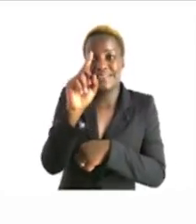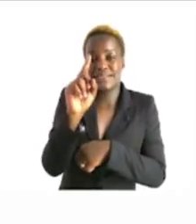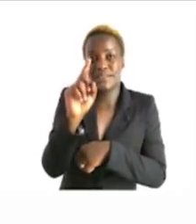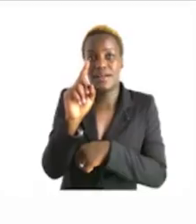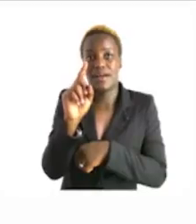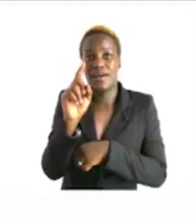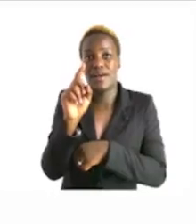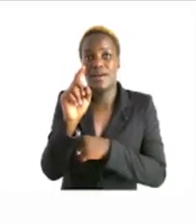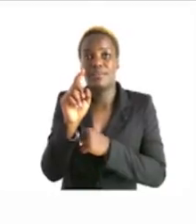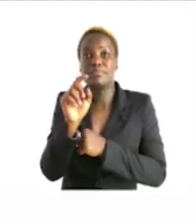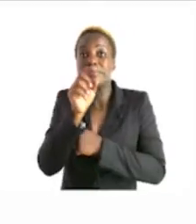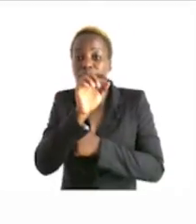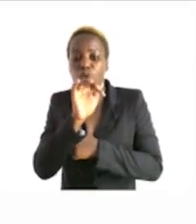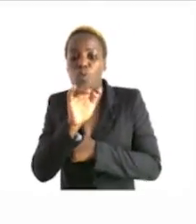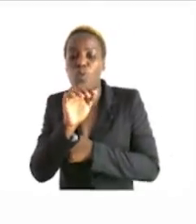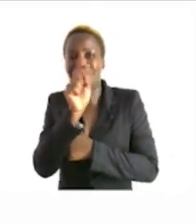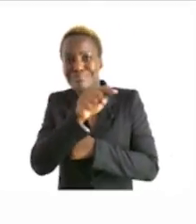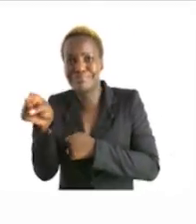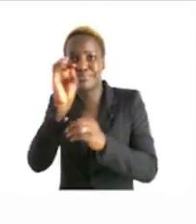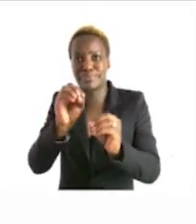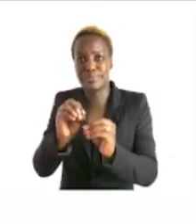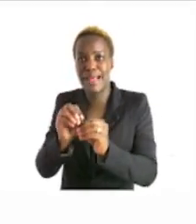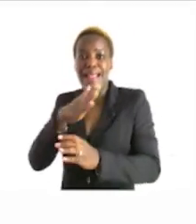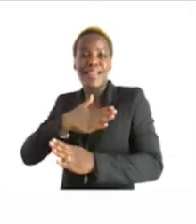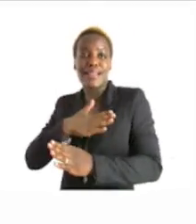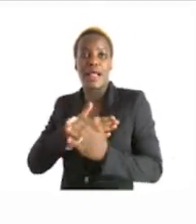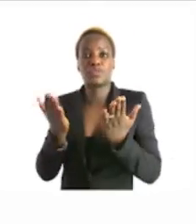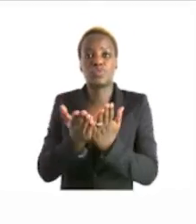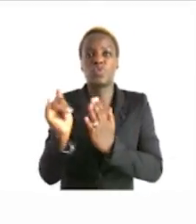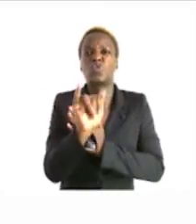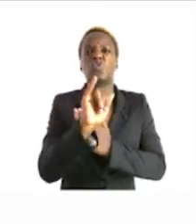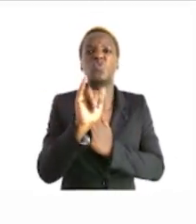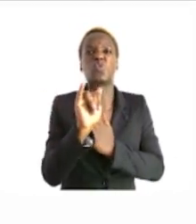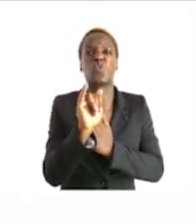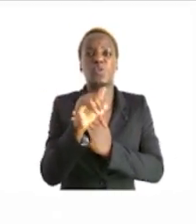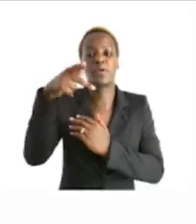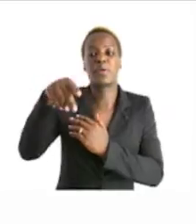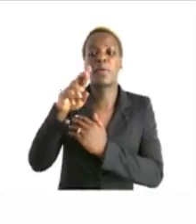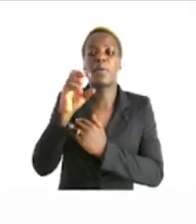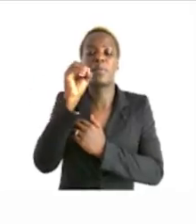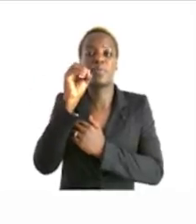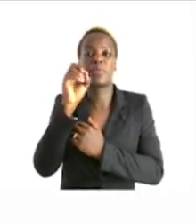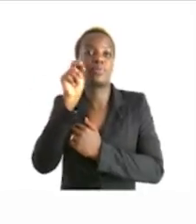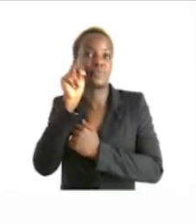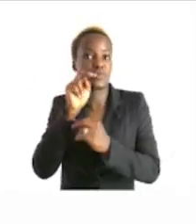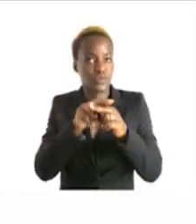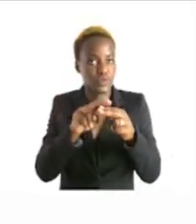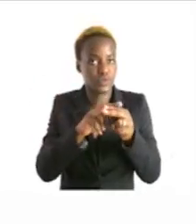school which pronoun do you think we can use there that is correct